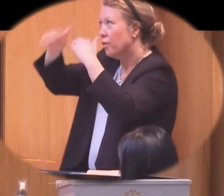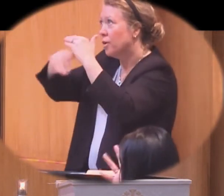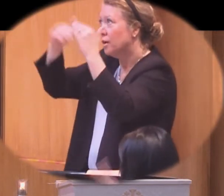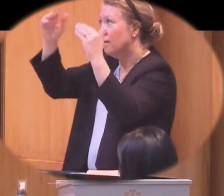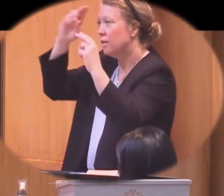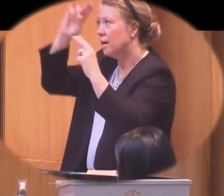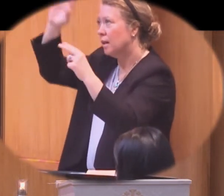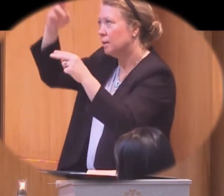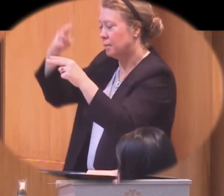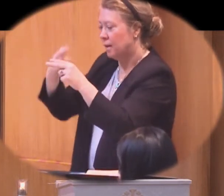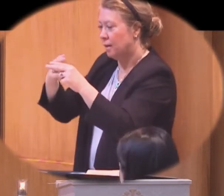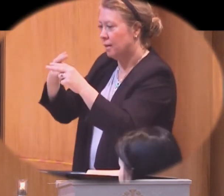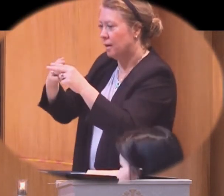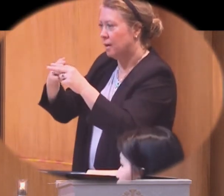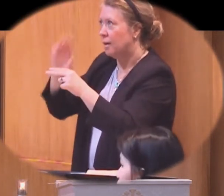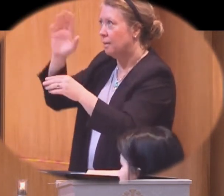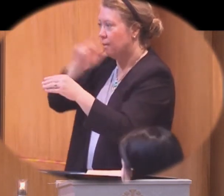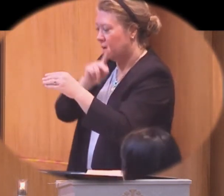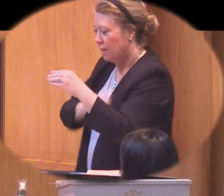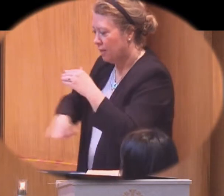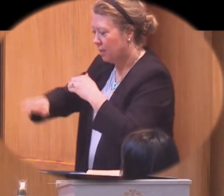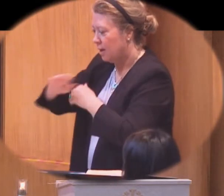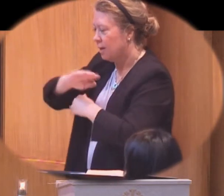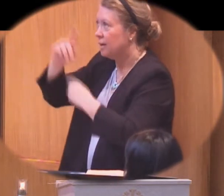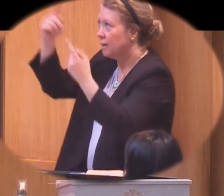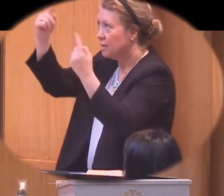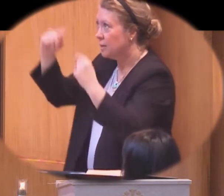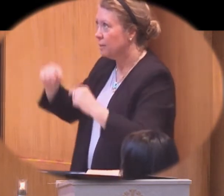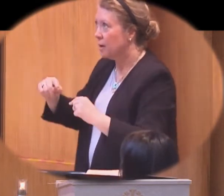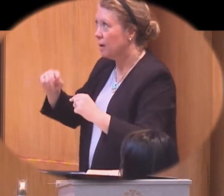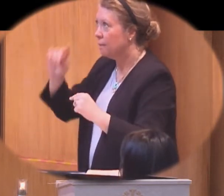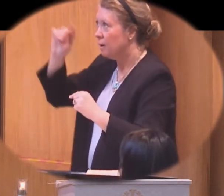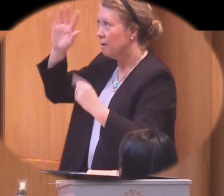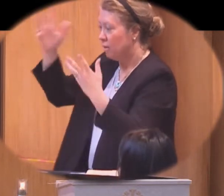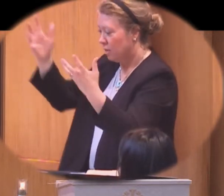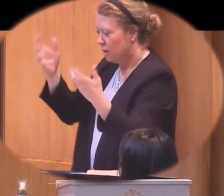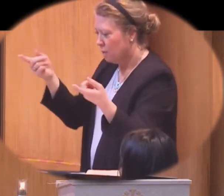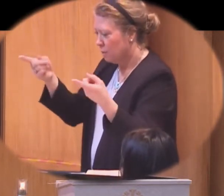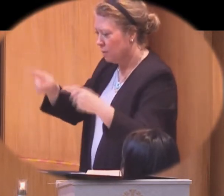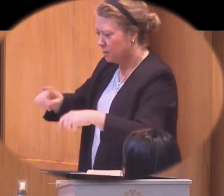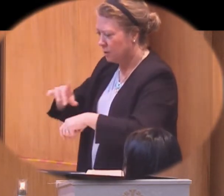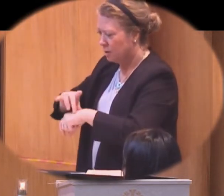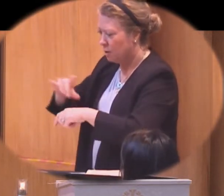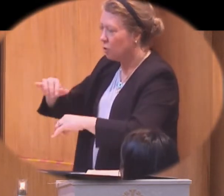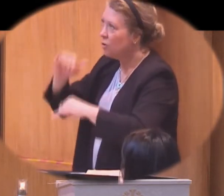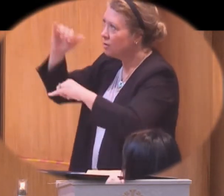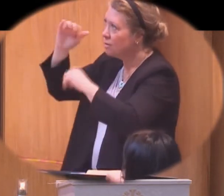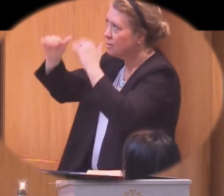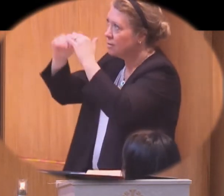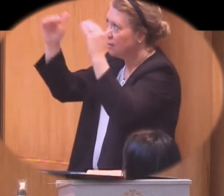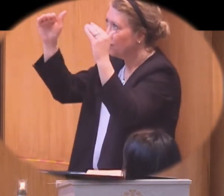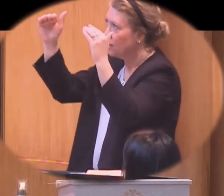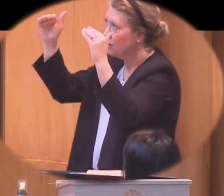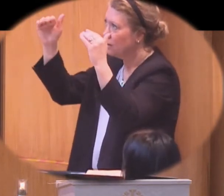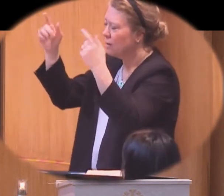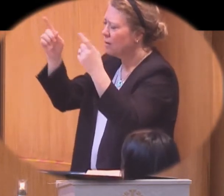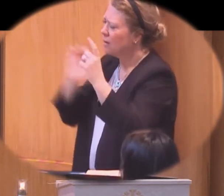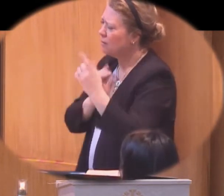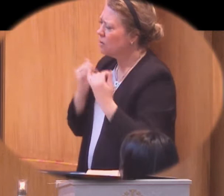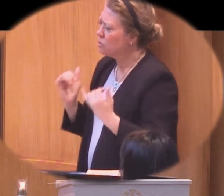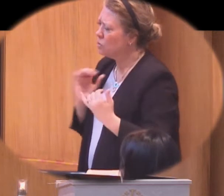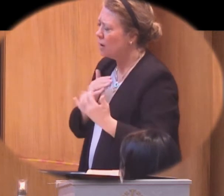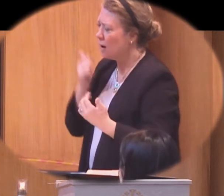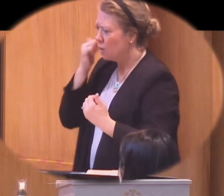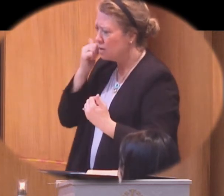in heaven, hallowed be thy name. Thy kingdom come, thy will be done, on earth as